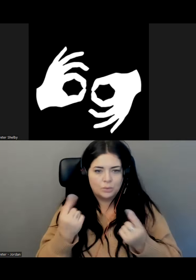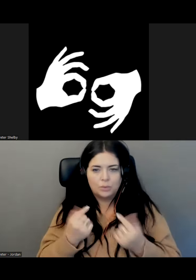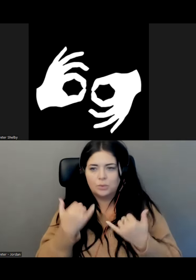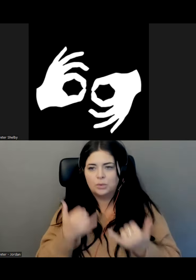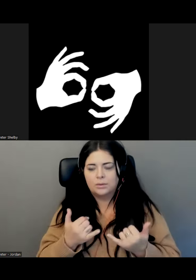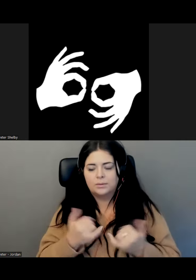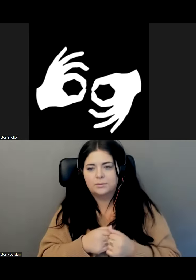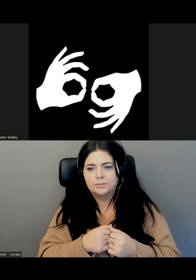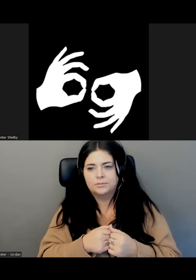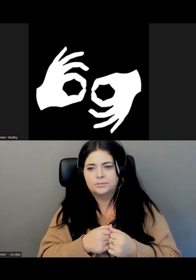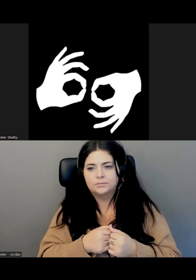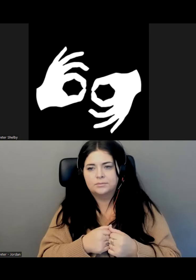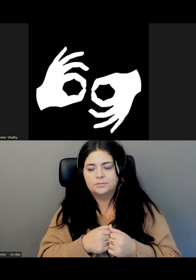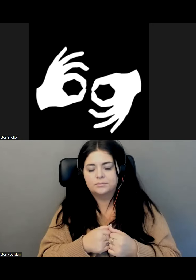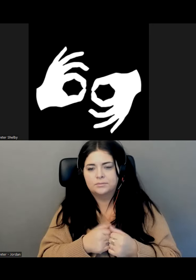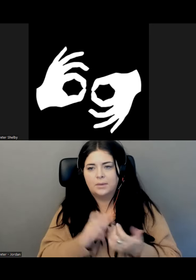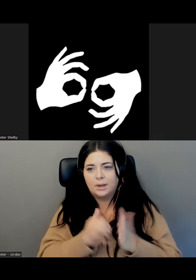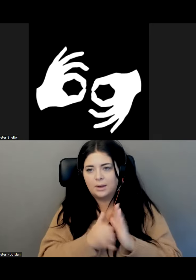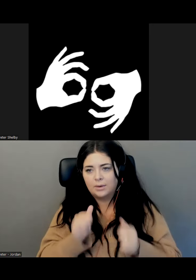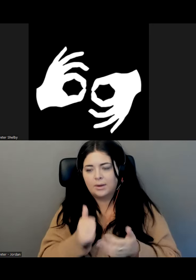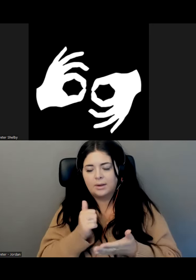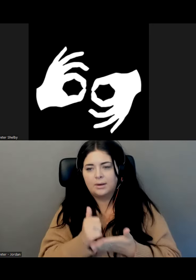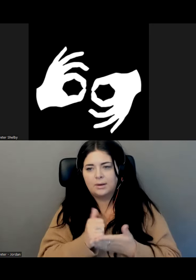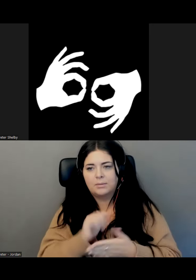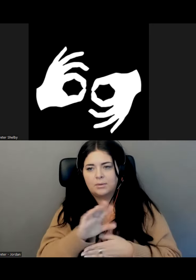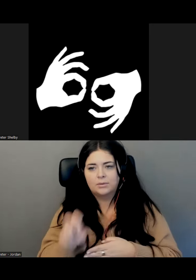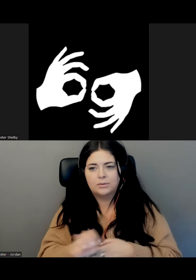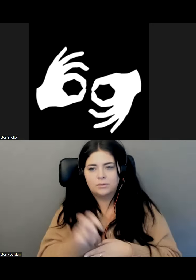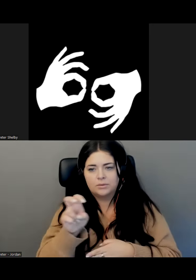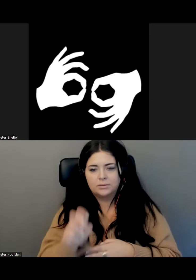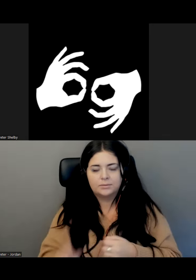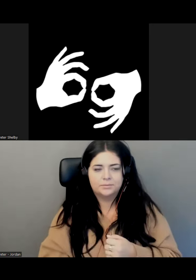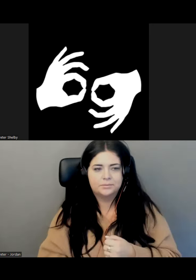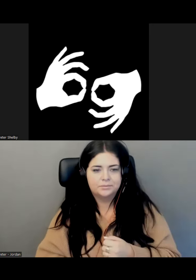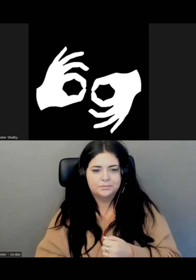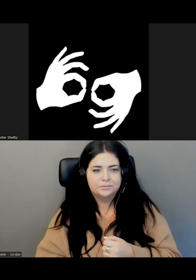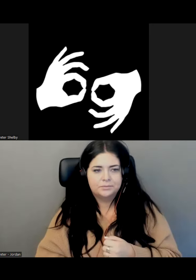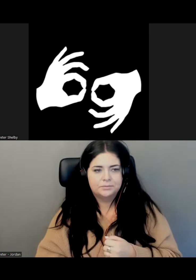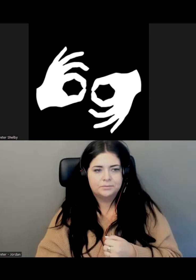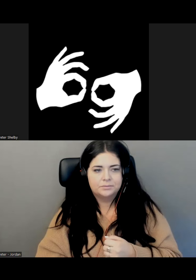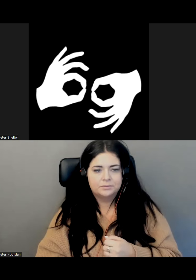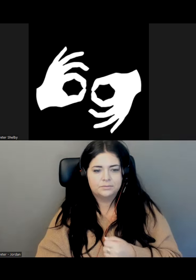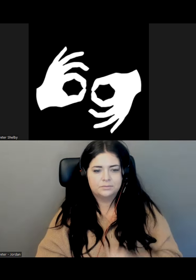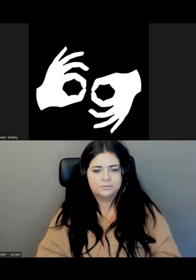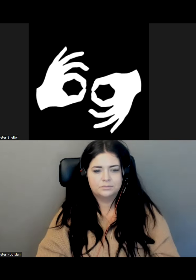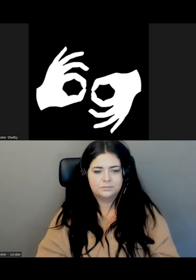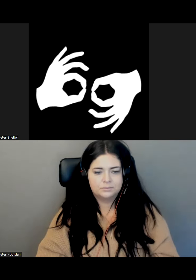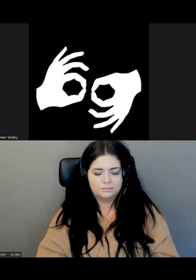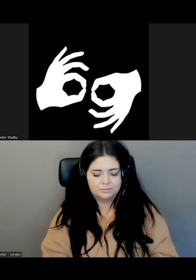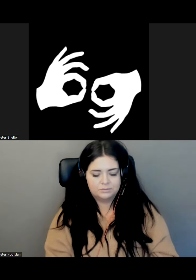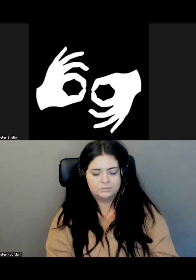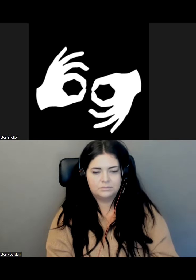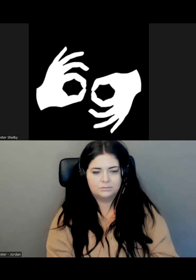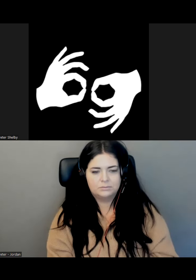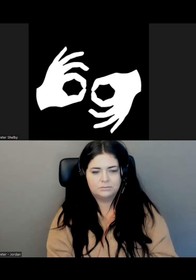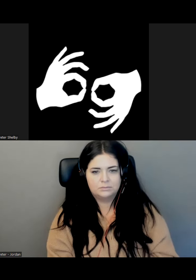that point in your hearing journey. We also offer therapies